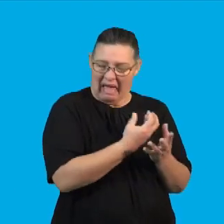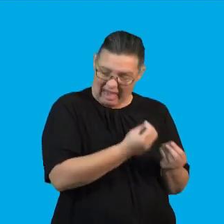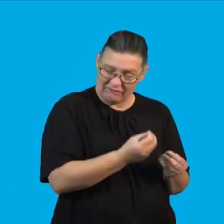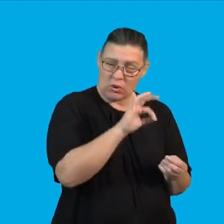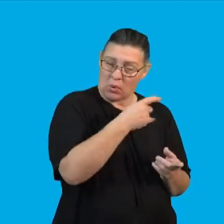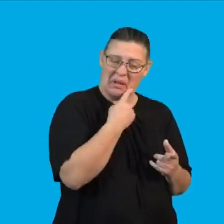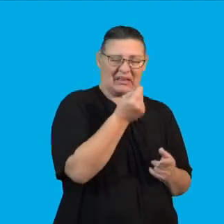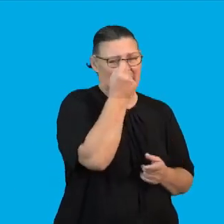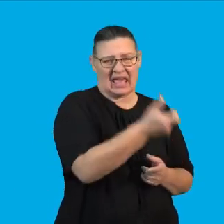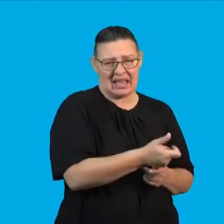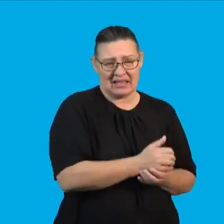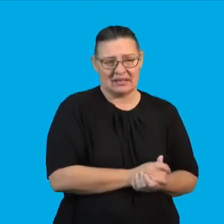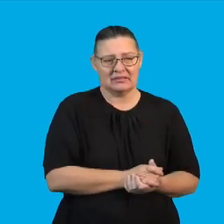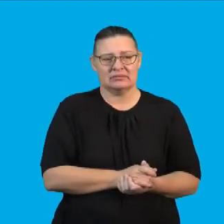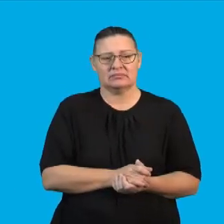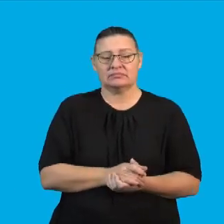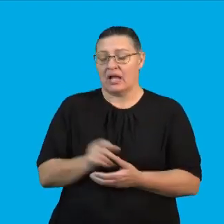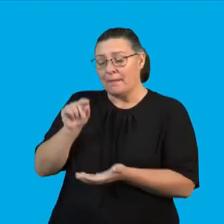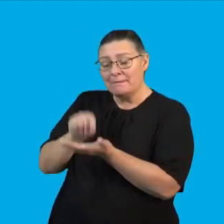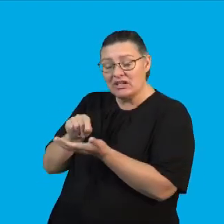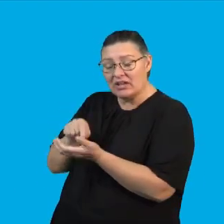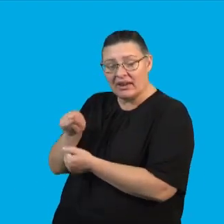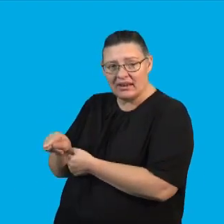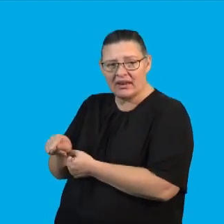There's no way that they can survive without yolk.